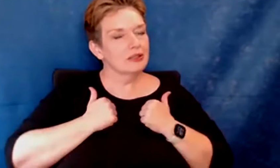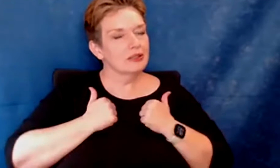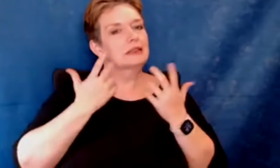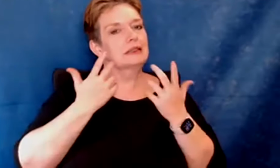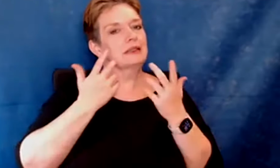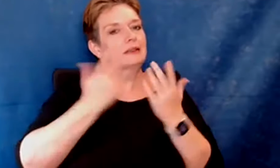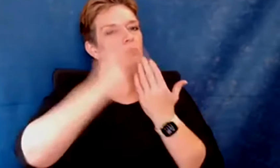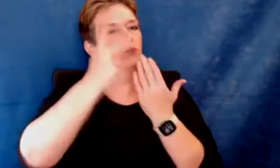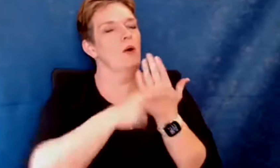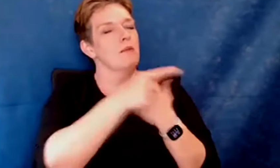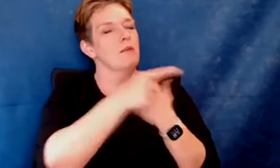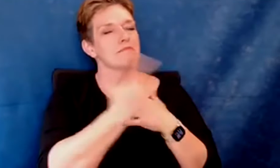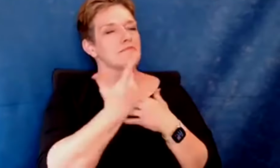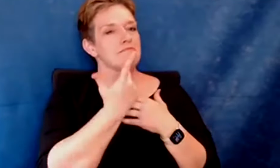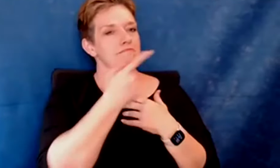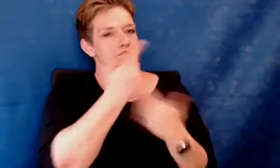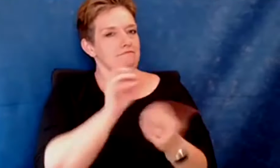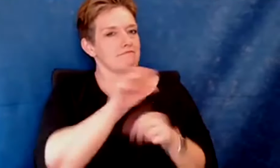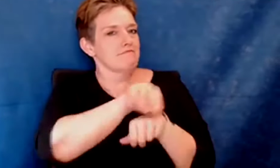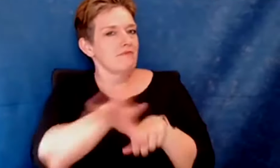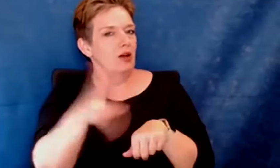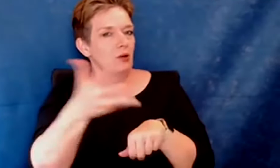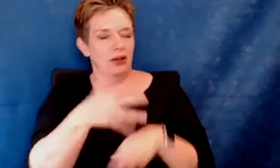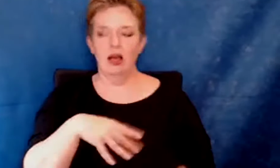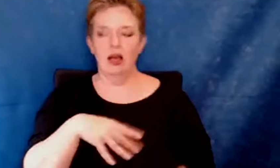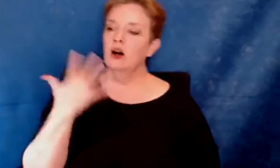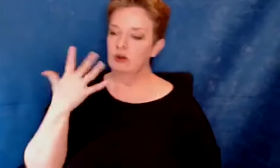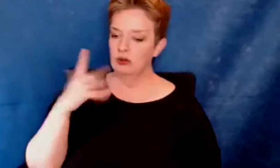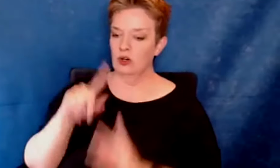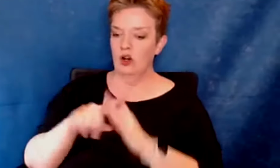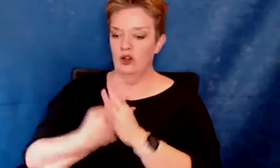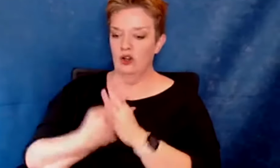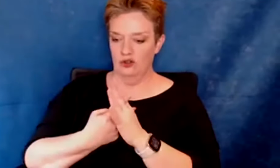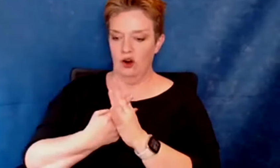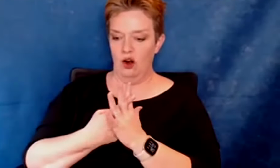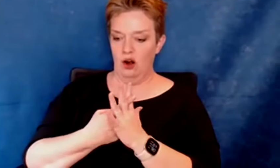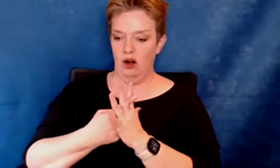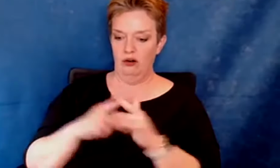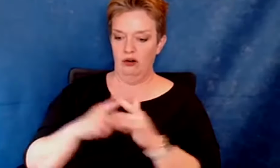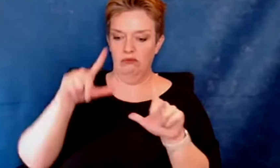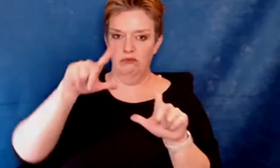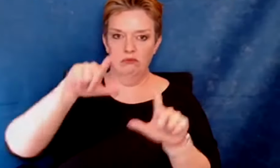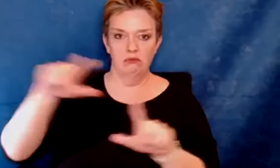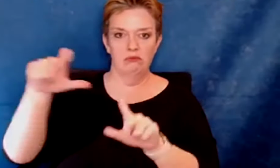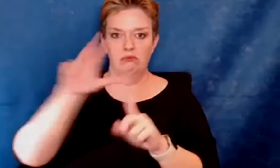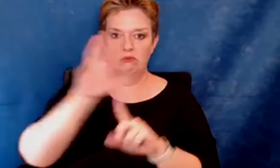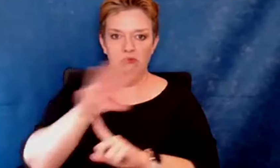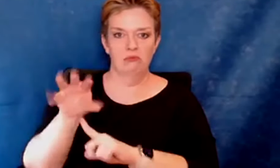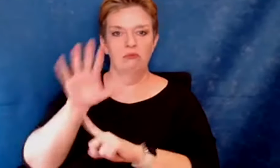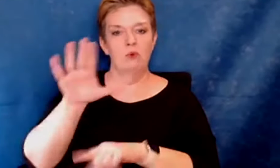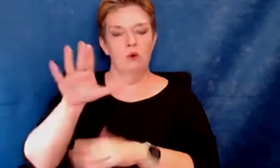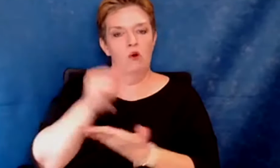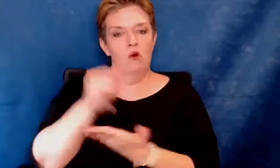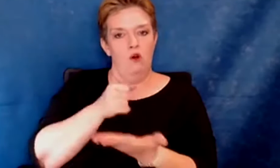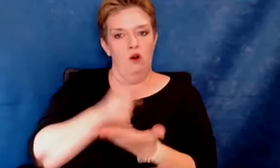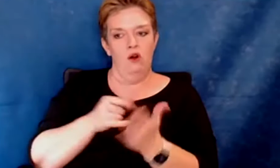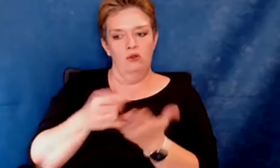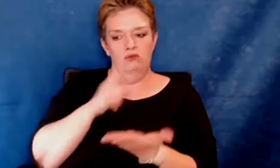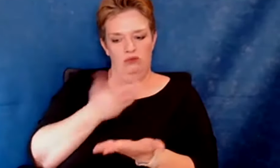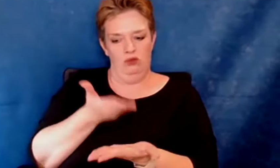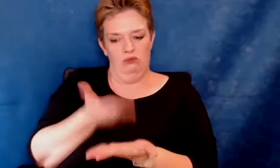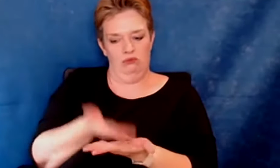work, for yourself to see your growth. I mean, to show your growth. I think it's important